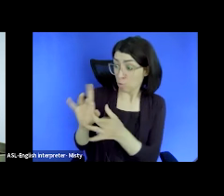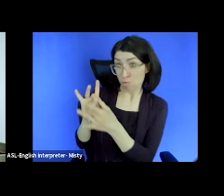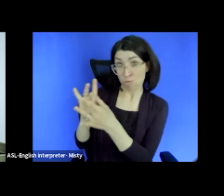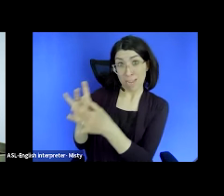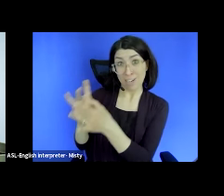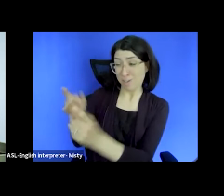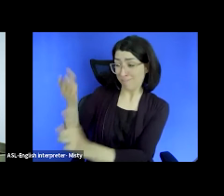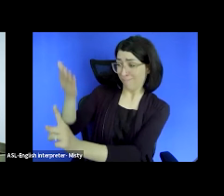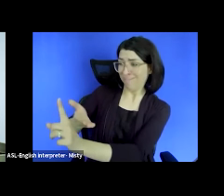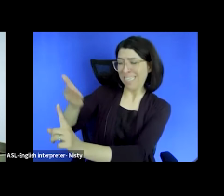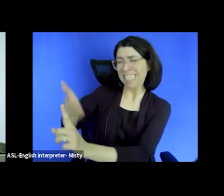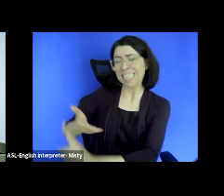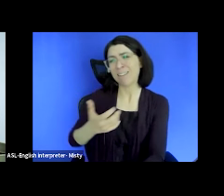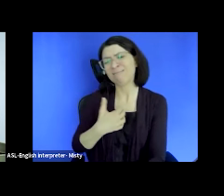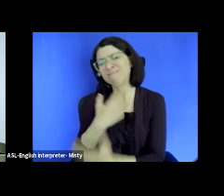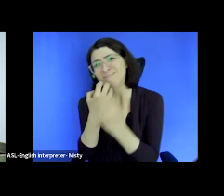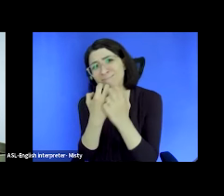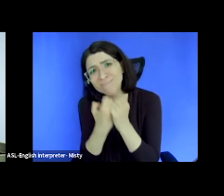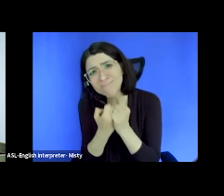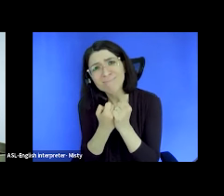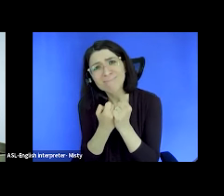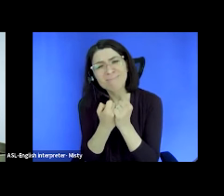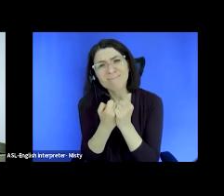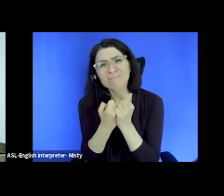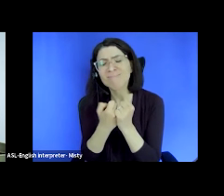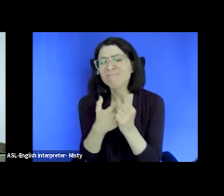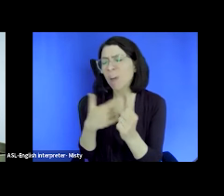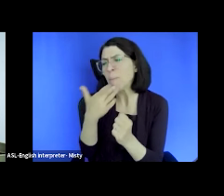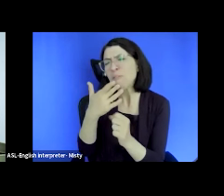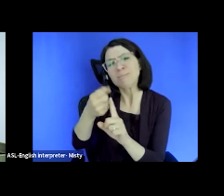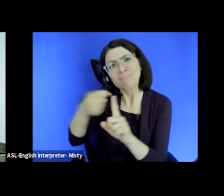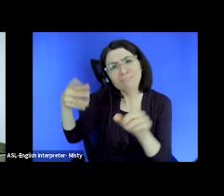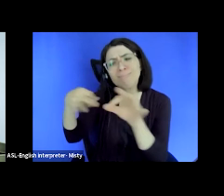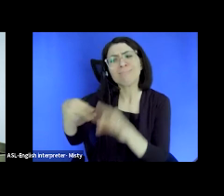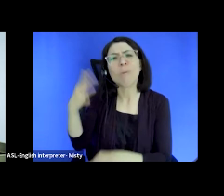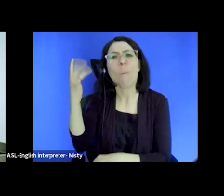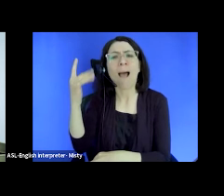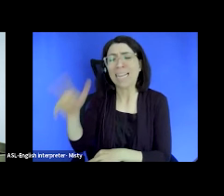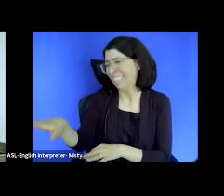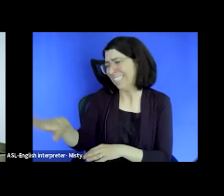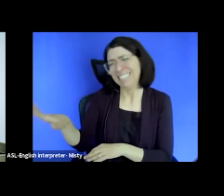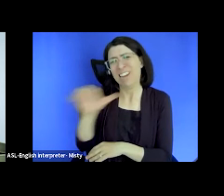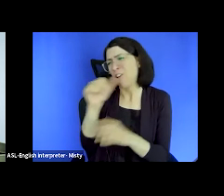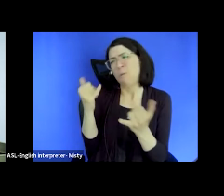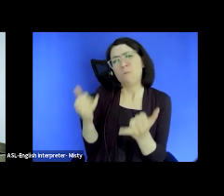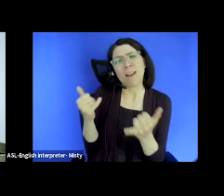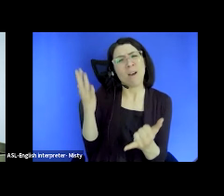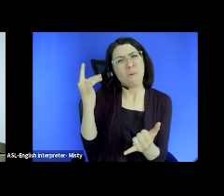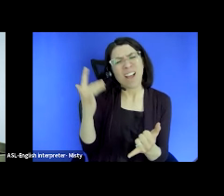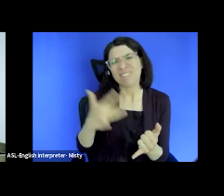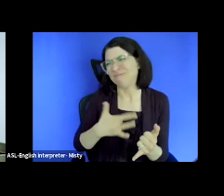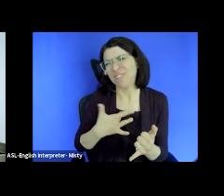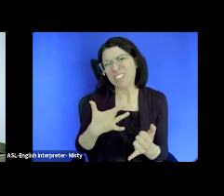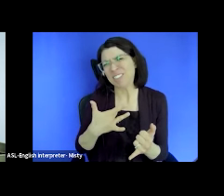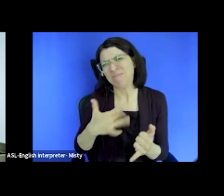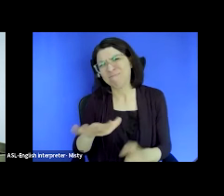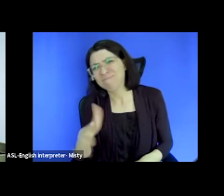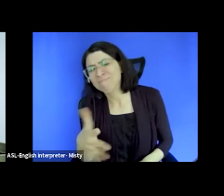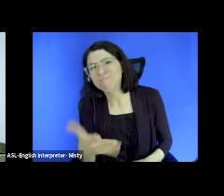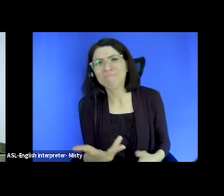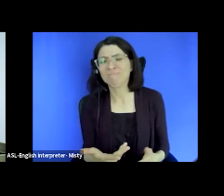person deserves an explanation, right? Maybe not right now because I'm not feeling really great or I'm not feeling myself right now, and you